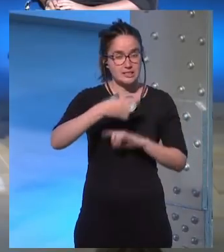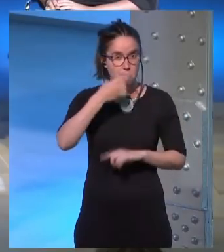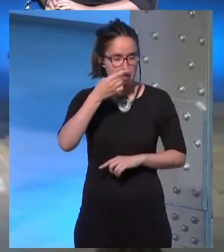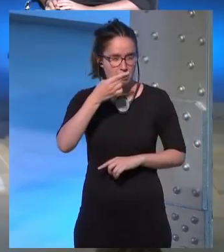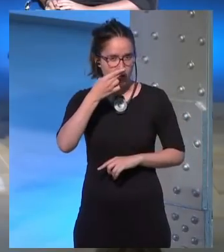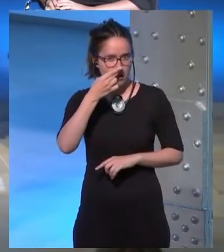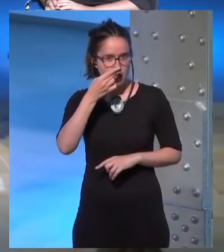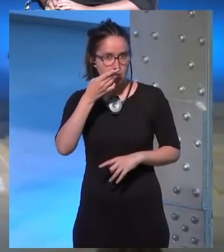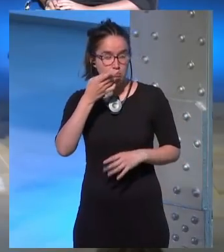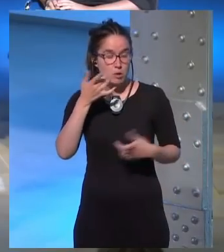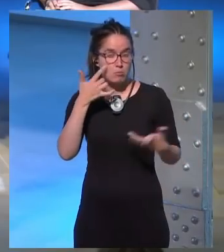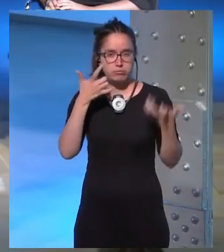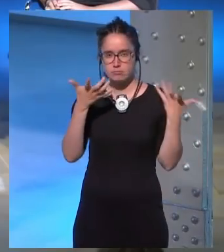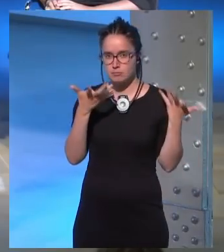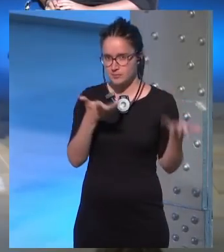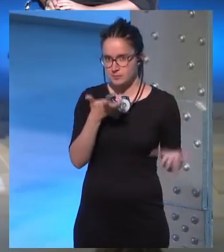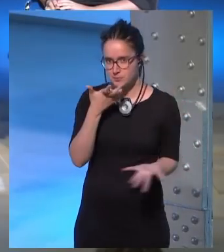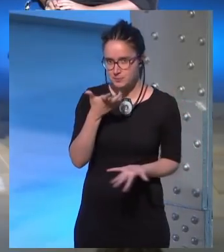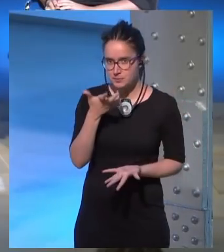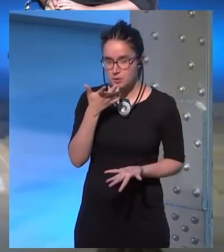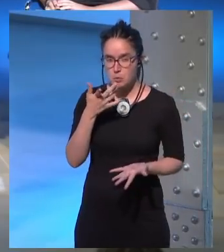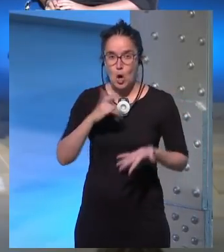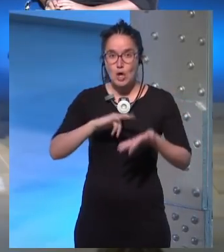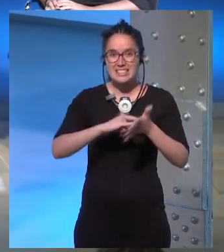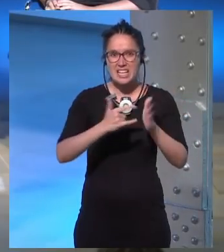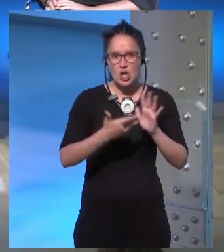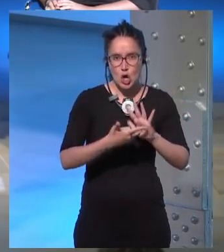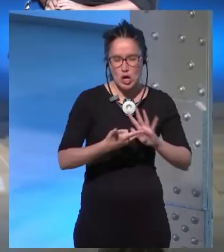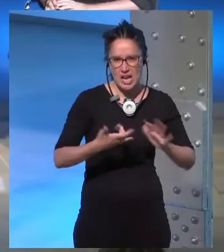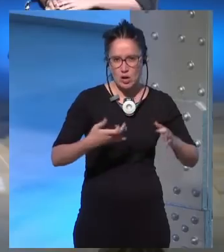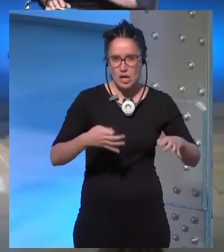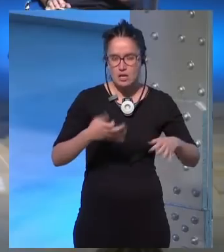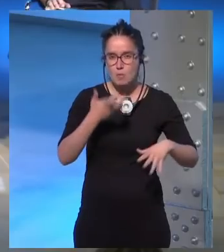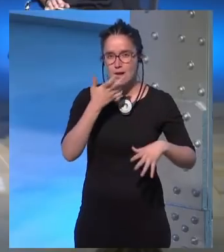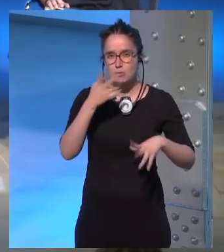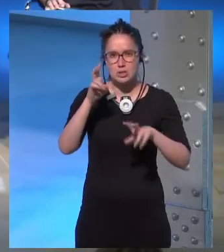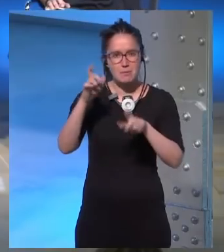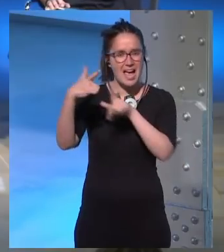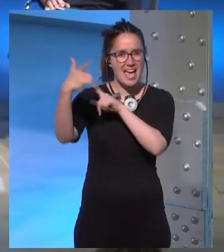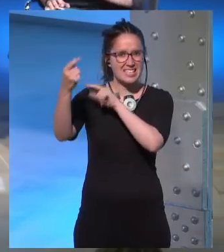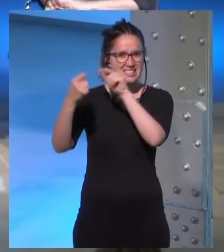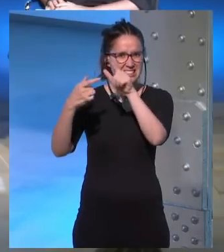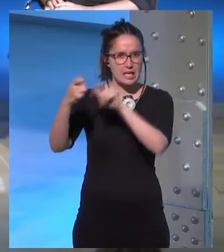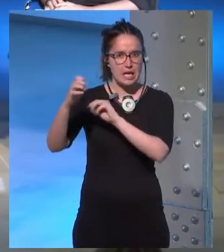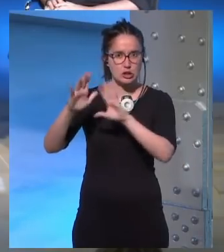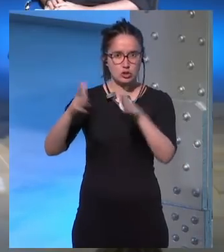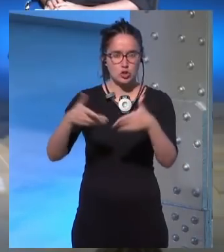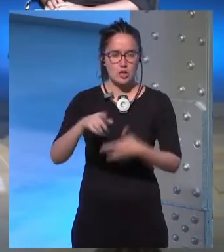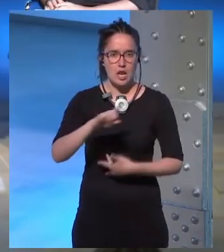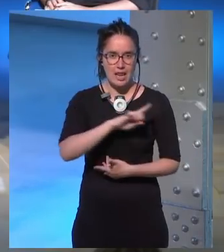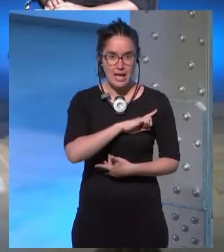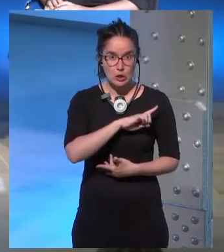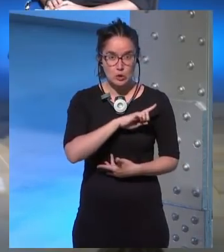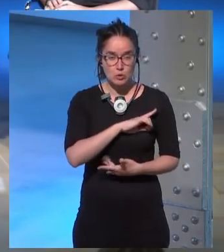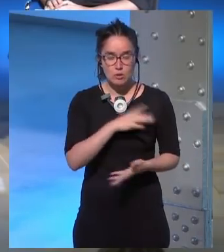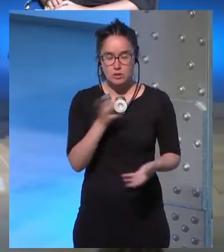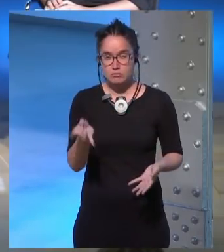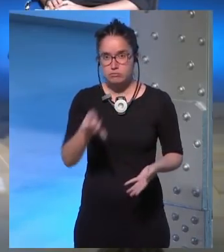the organic technology for Stars of Legion, and I just go to the library and